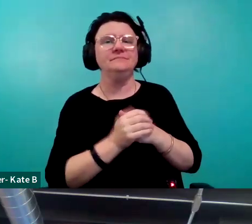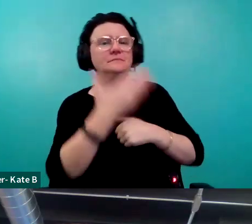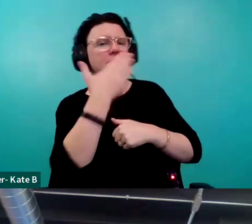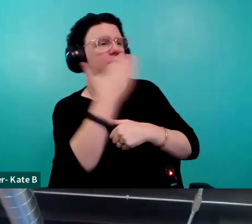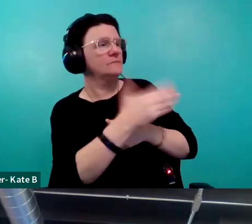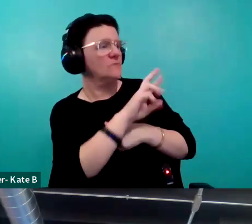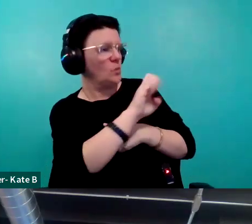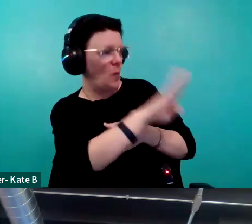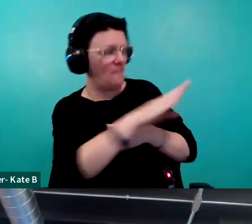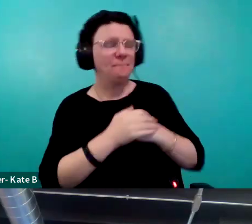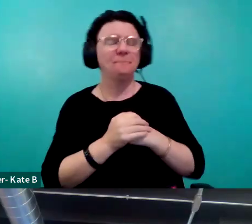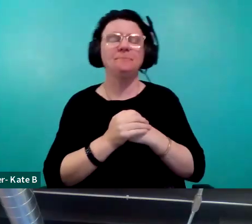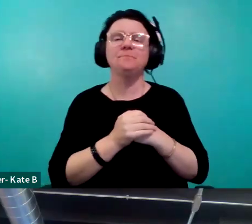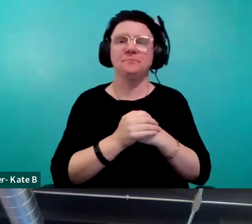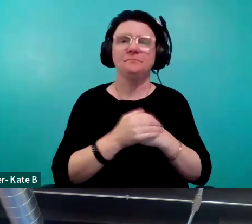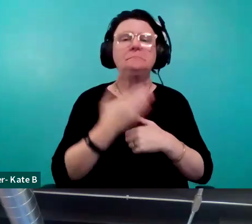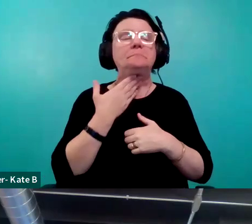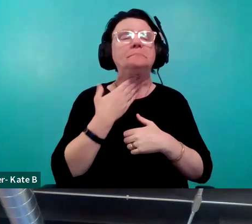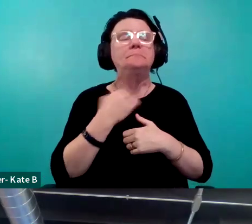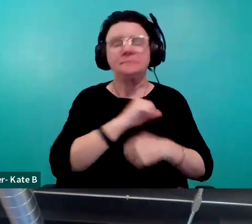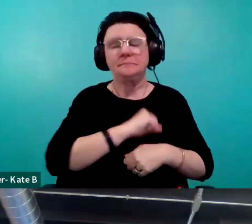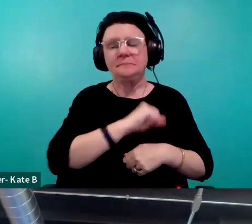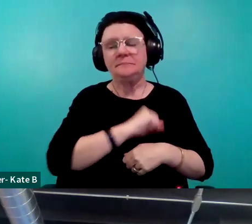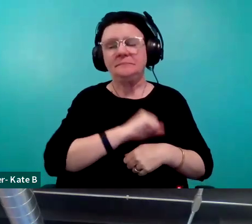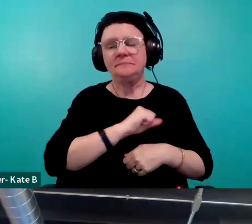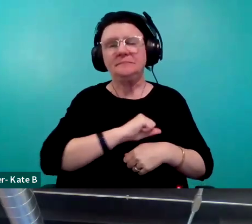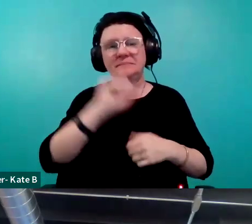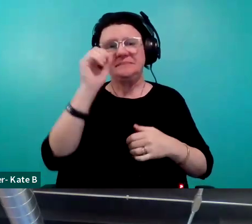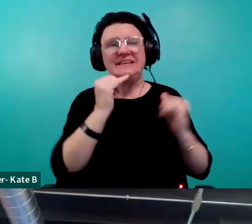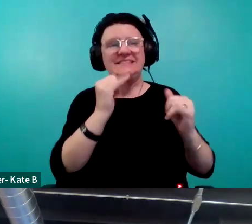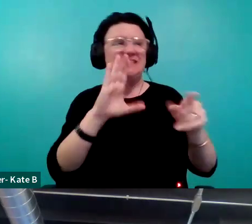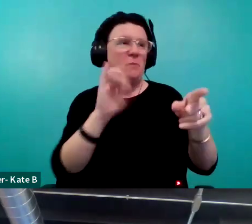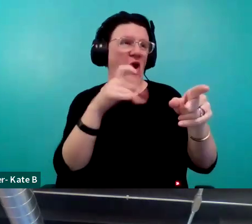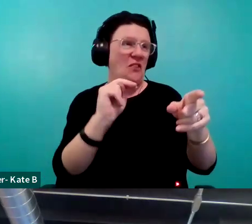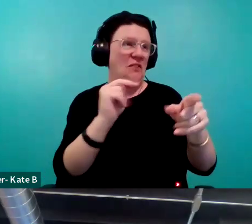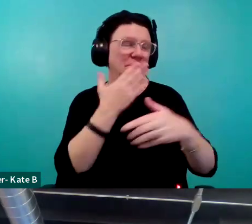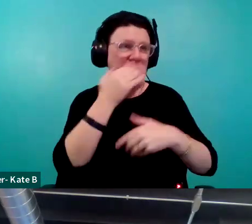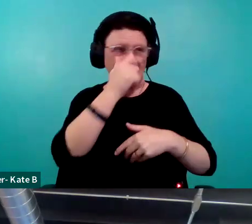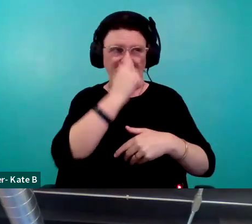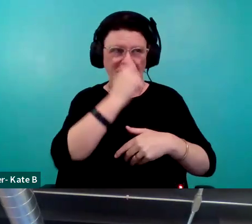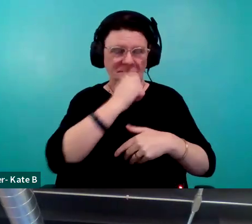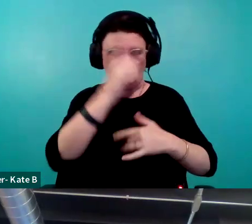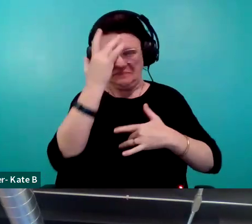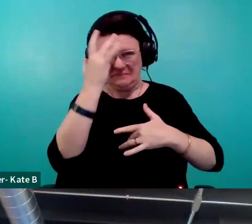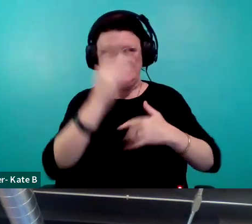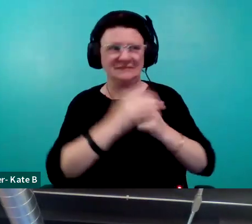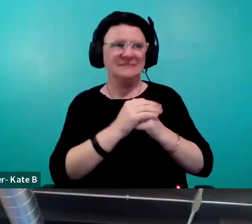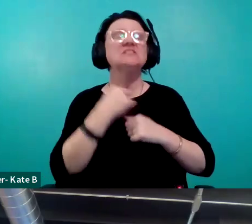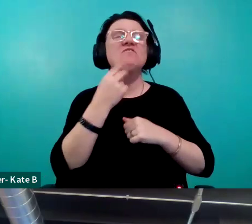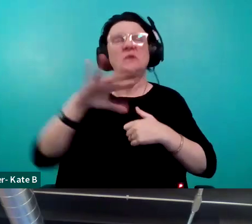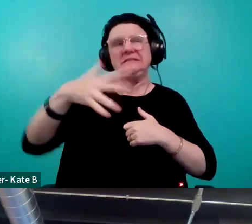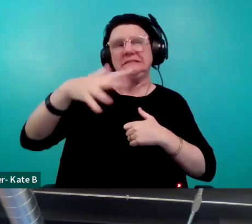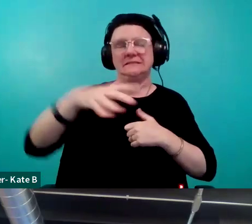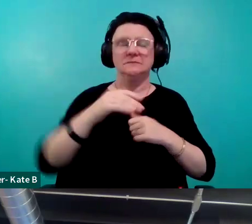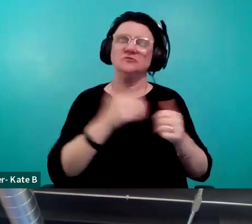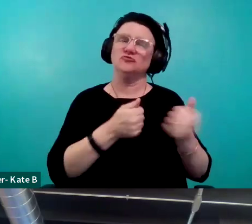Thank you, Rob. I have a little bit of Carlin's disease, and have not had a good voice